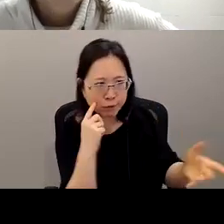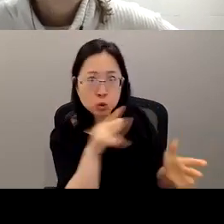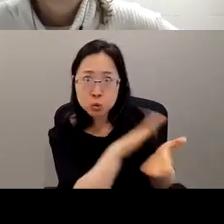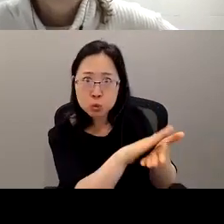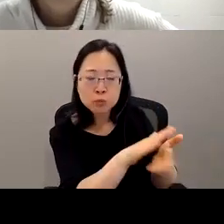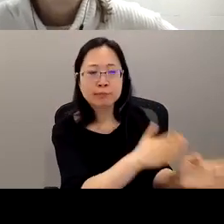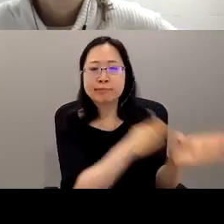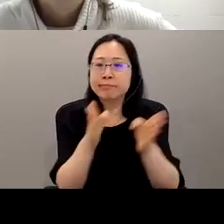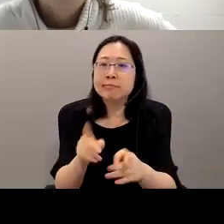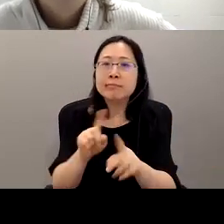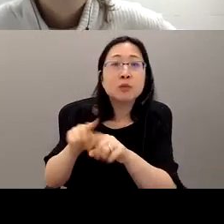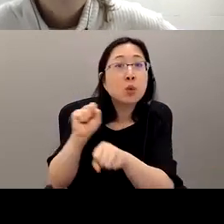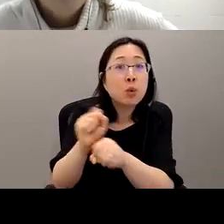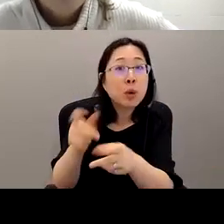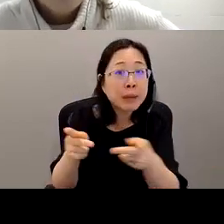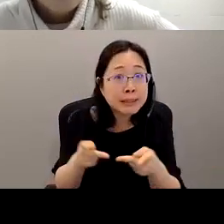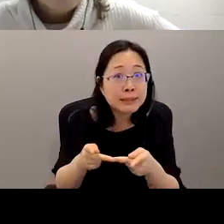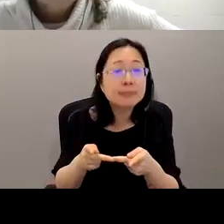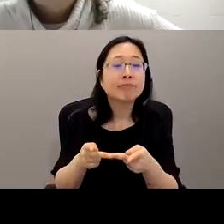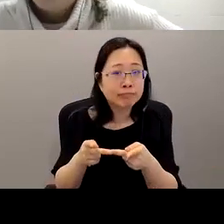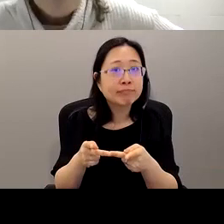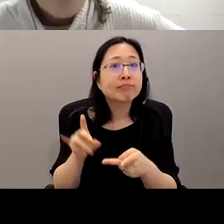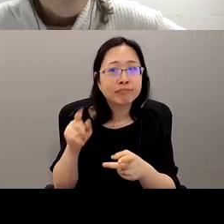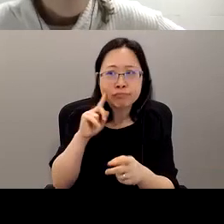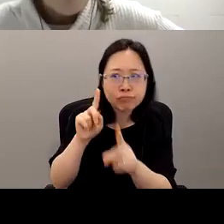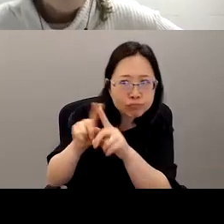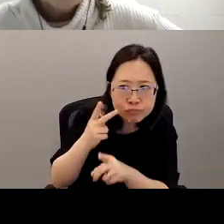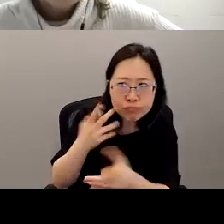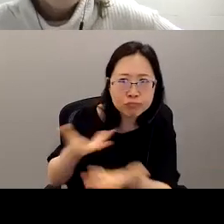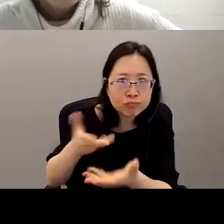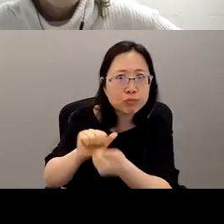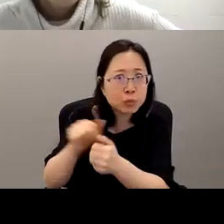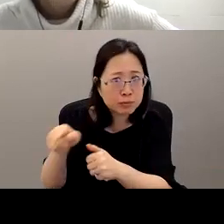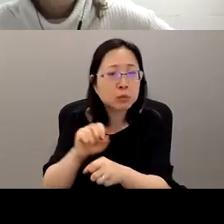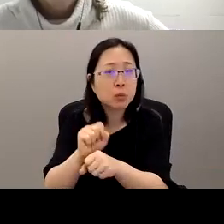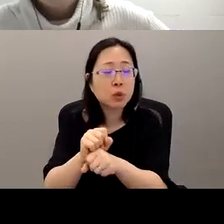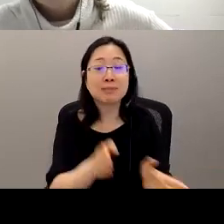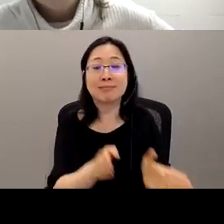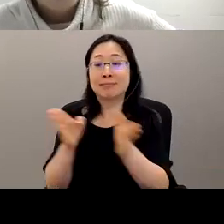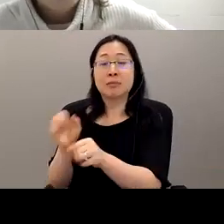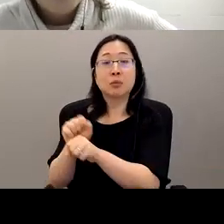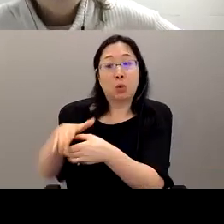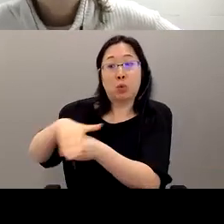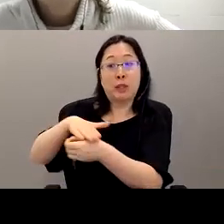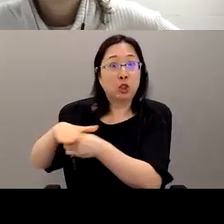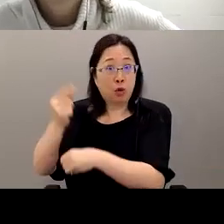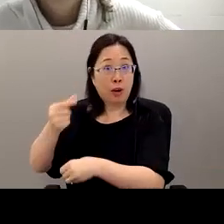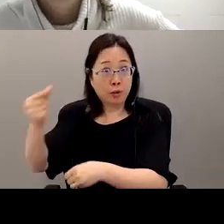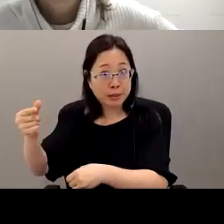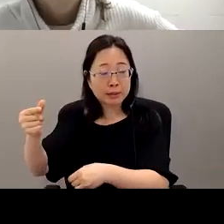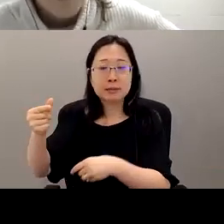a restorative workplace. We've worked with our regional government in utilizing restorative